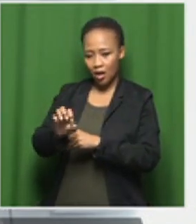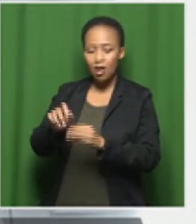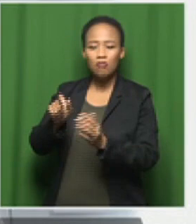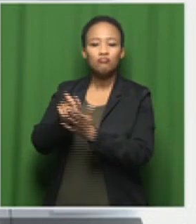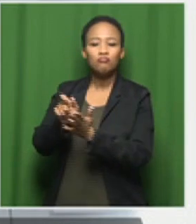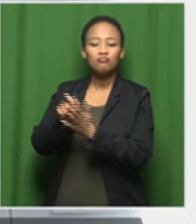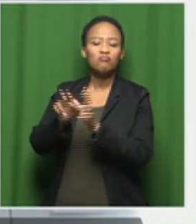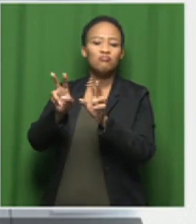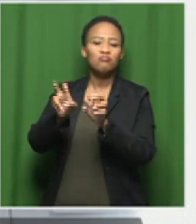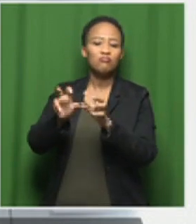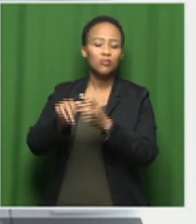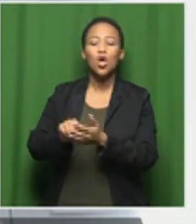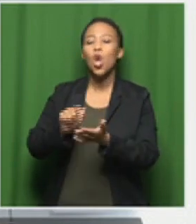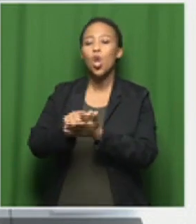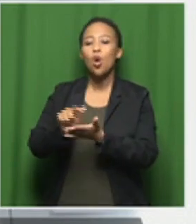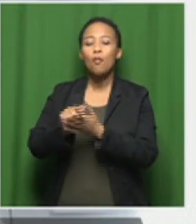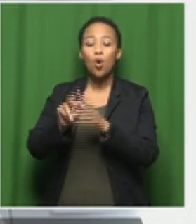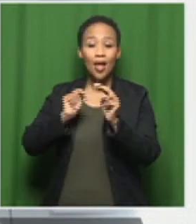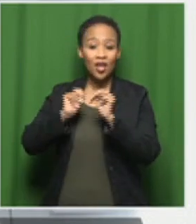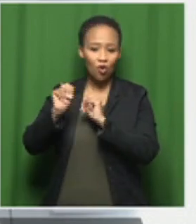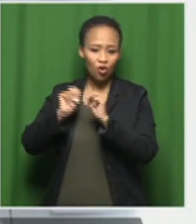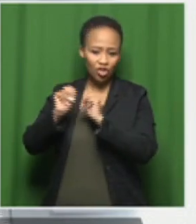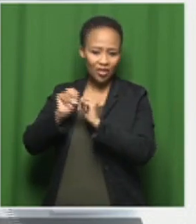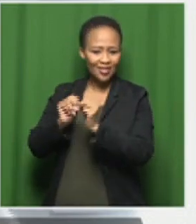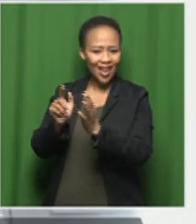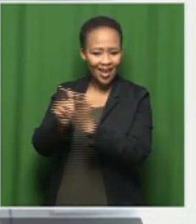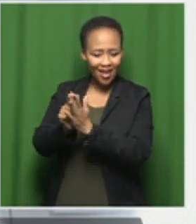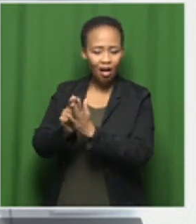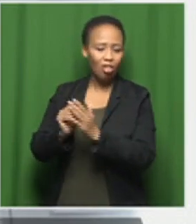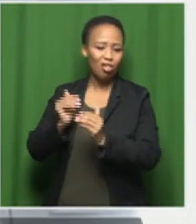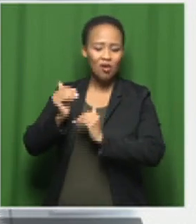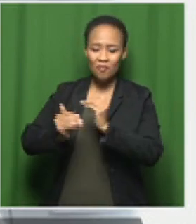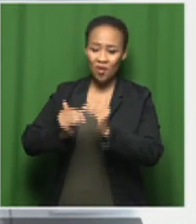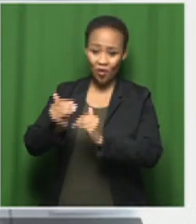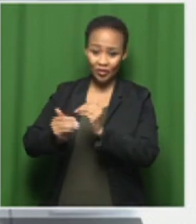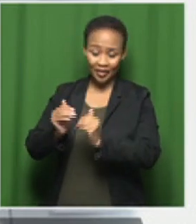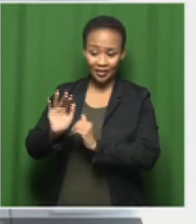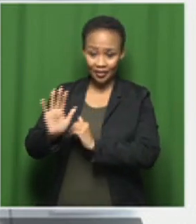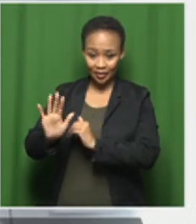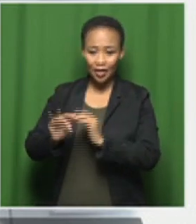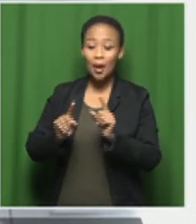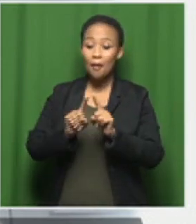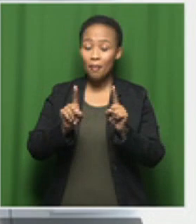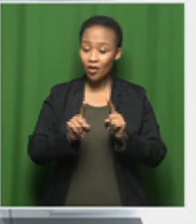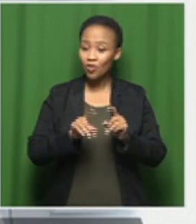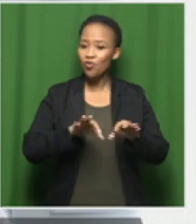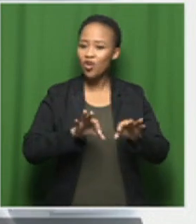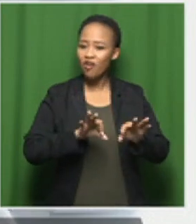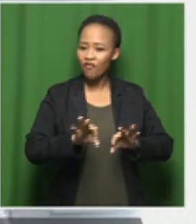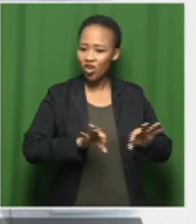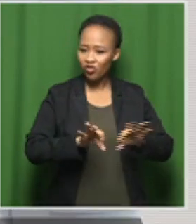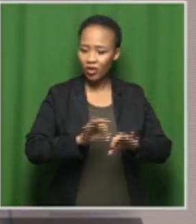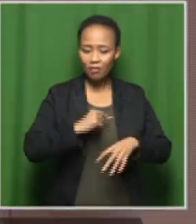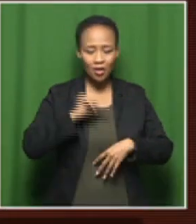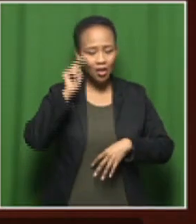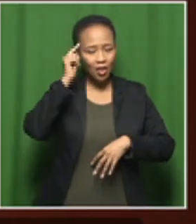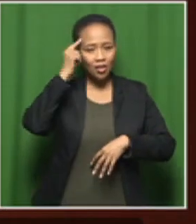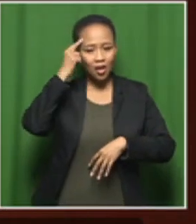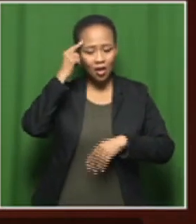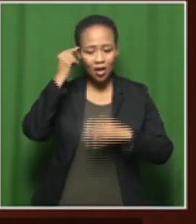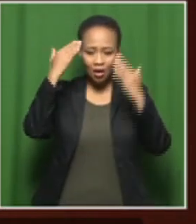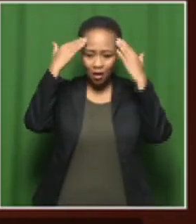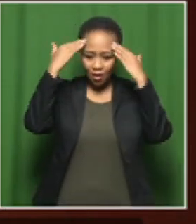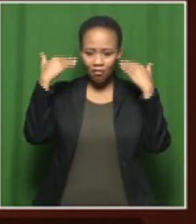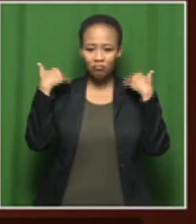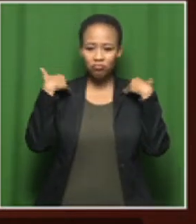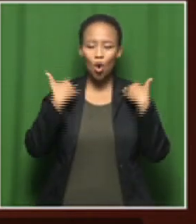on thebemagugu.com, its legalities, its process. I think in fashion, whenever I think of a bride or a new makoti, I